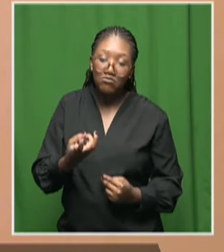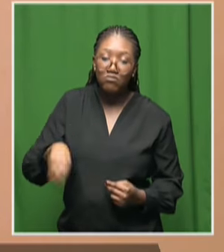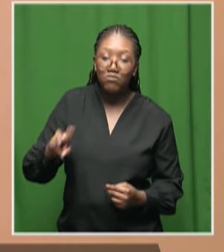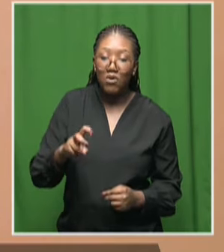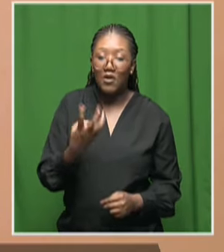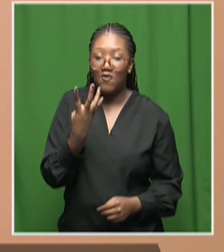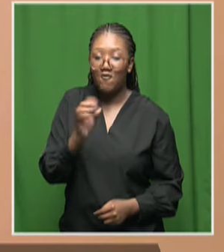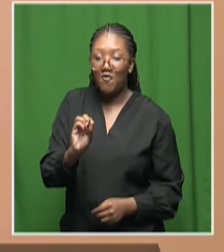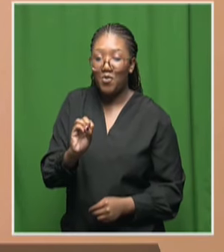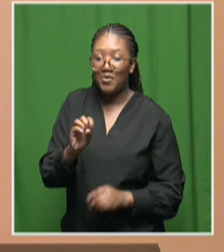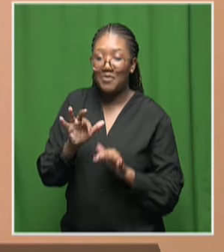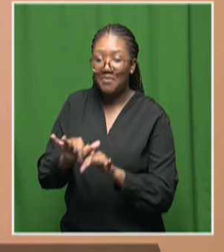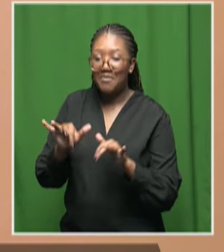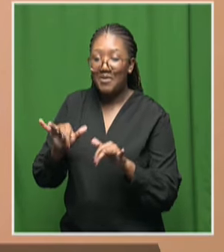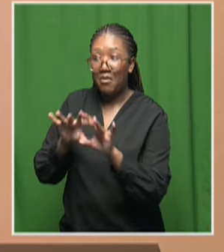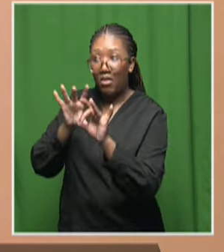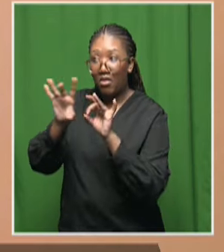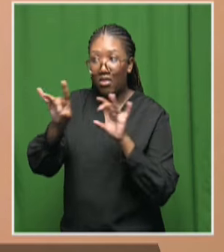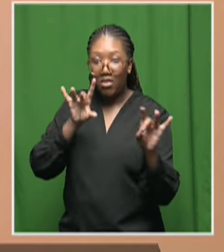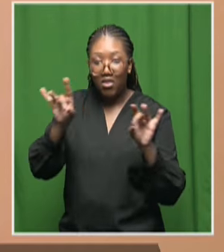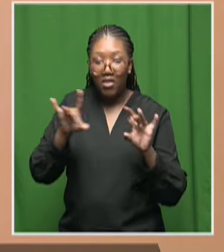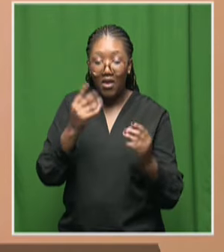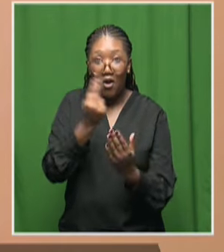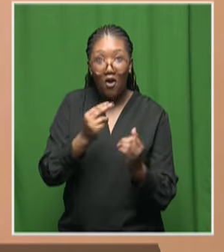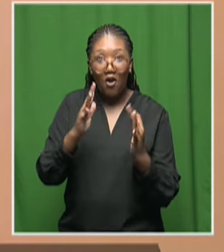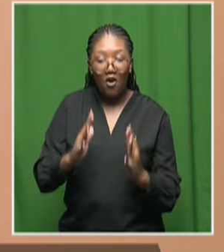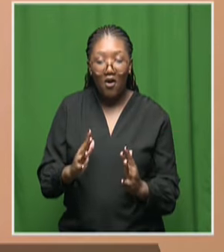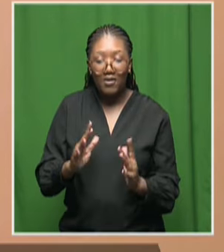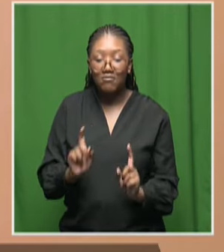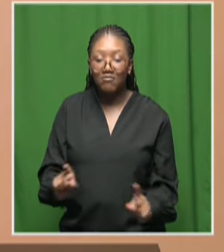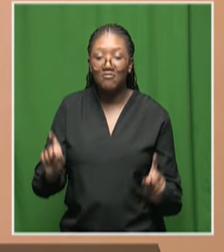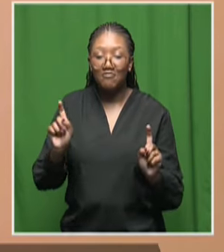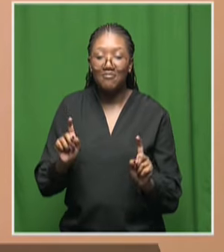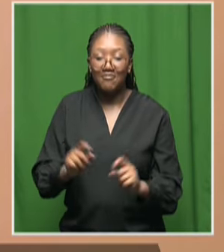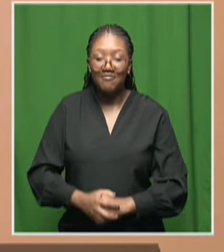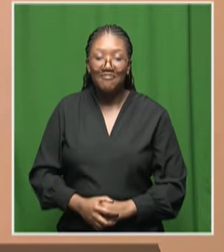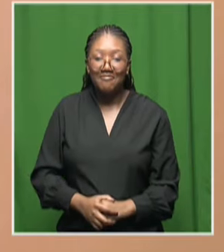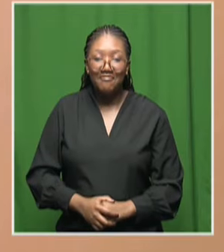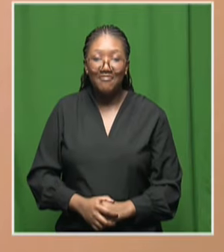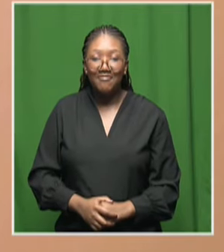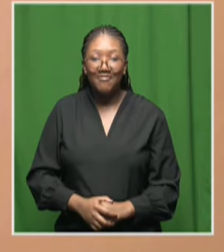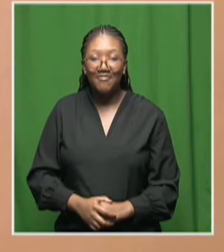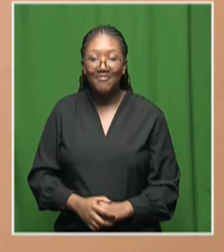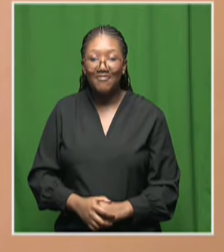40 outstanding contemporary portraits by artists from all across South Africa.